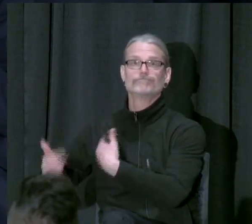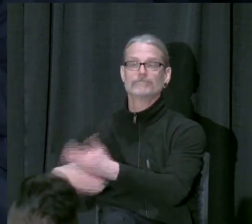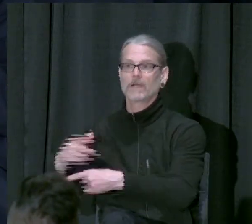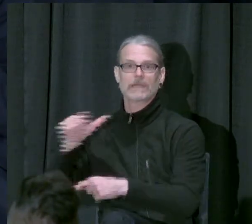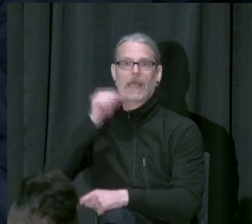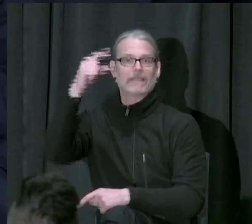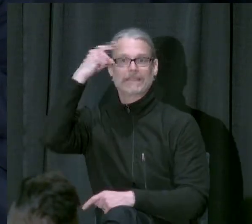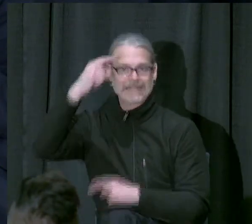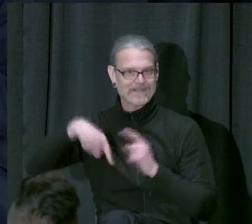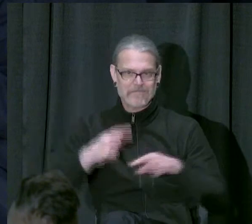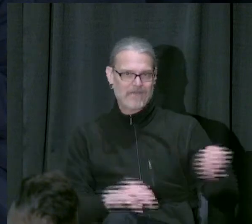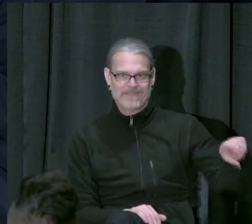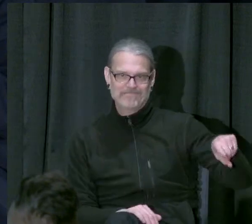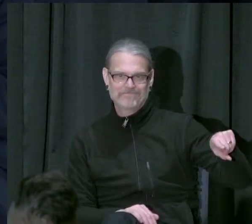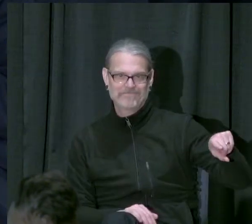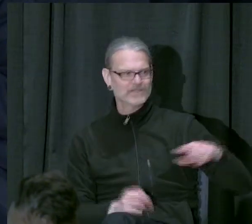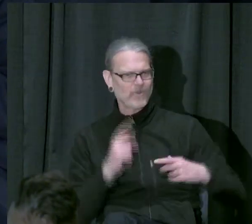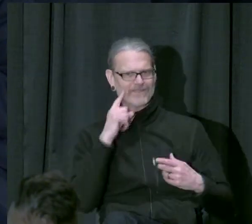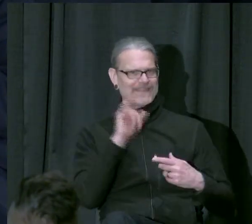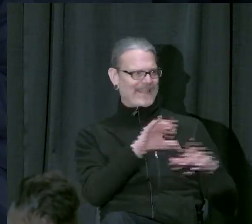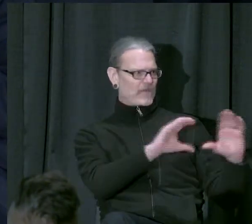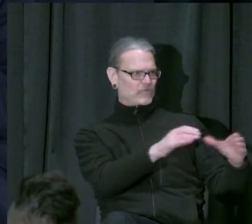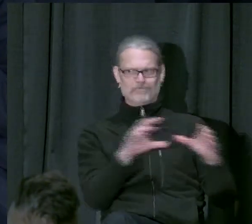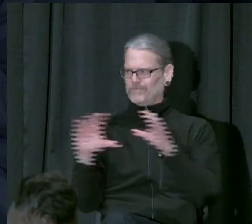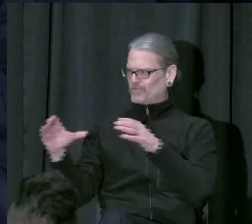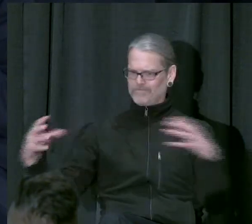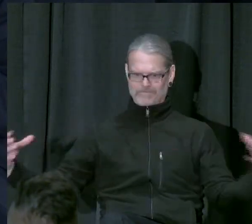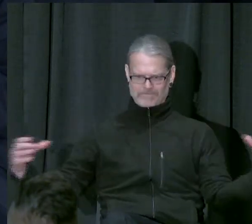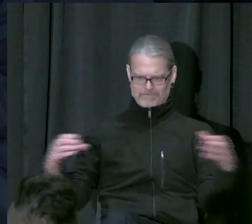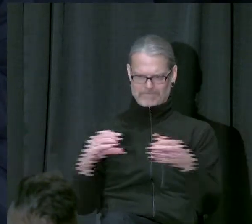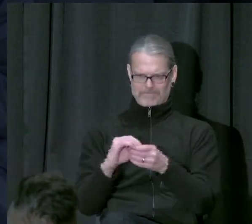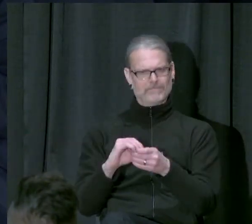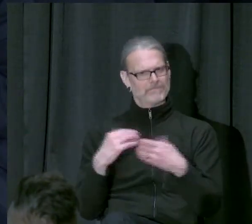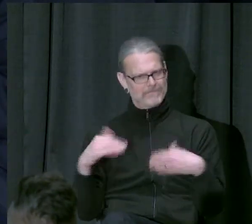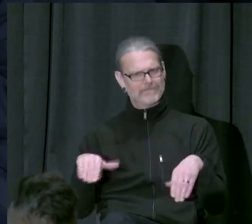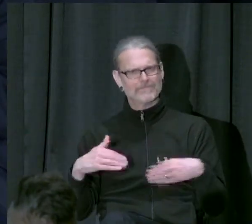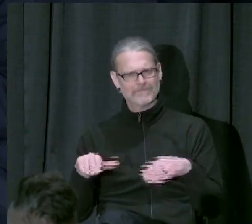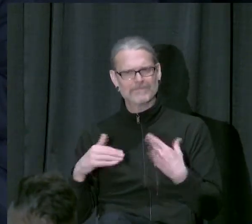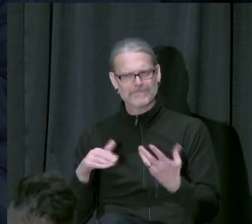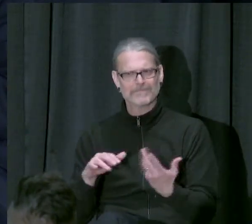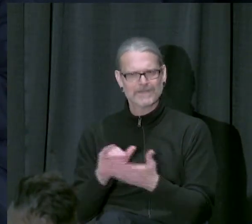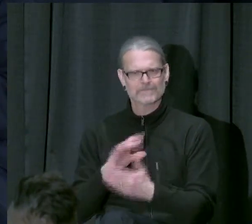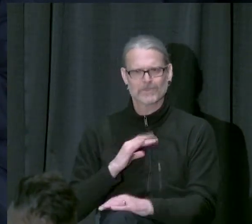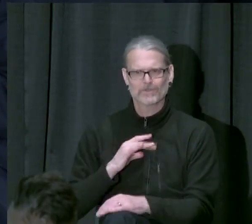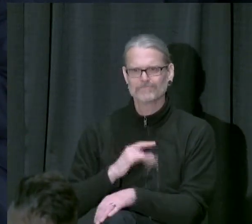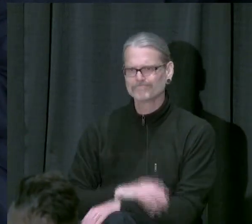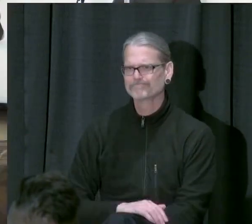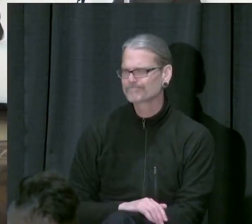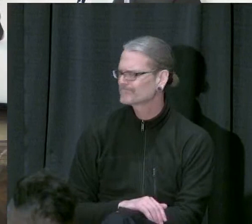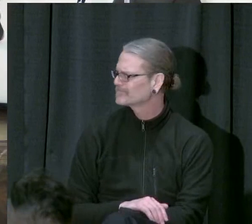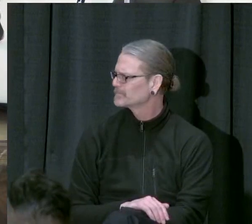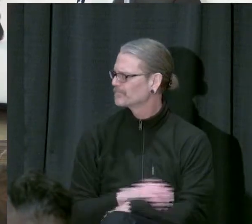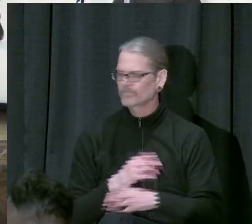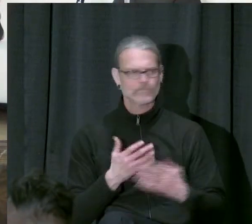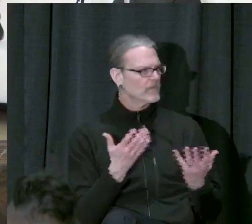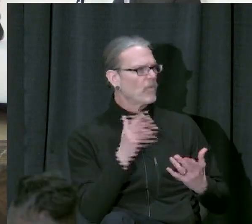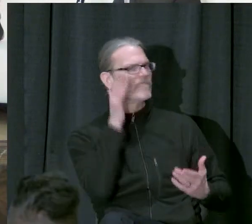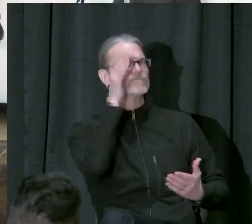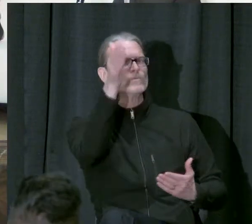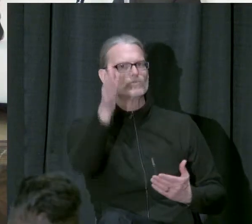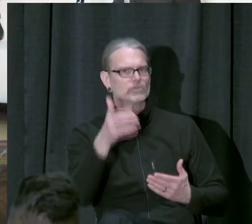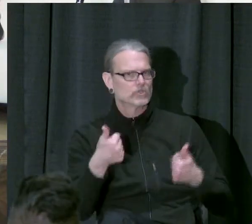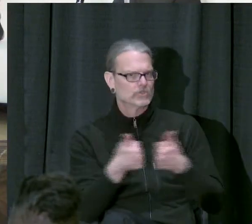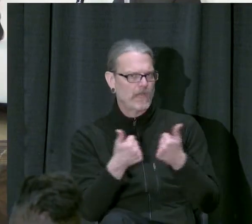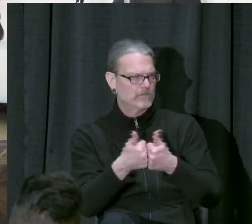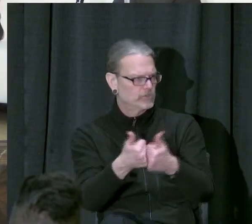two different groups together, a little more than I had anticipated. And I think that's a great byproduct of what we do. What are some of the future challenges you face